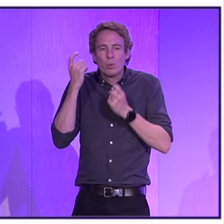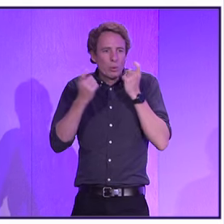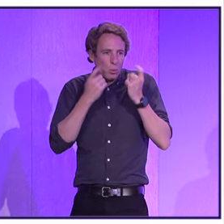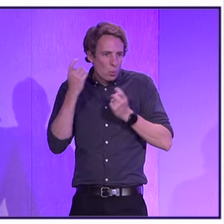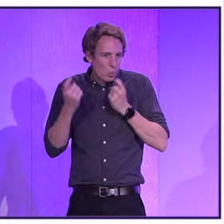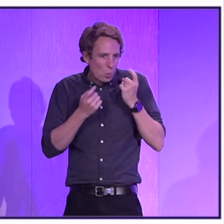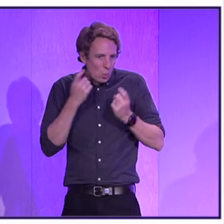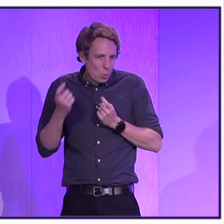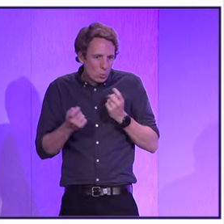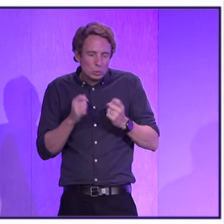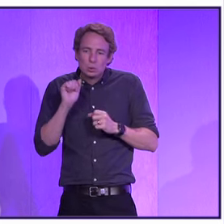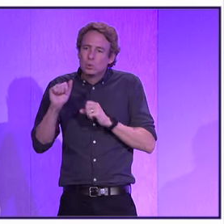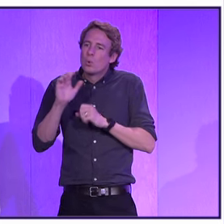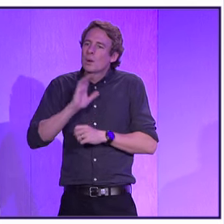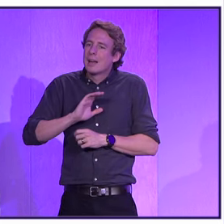on this.